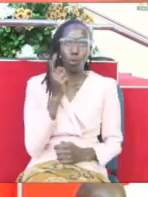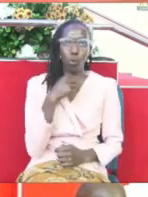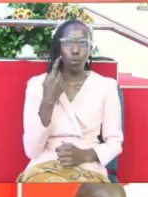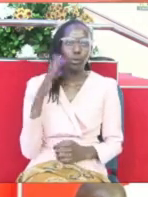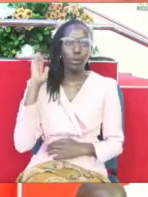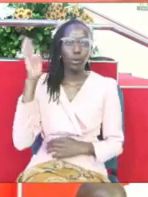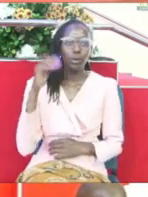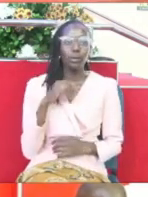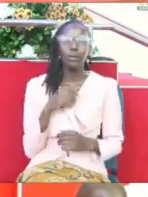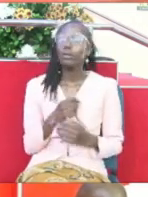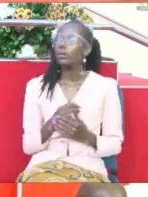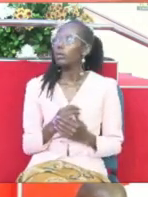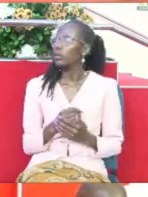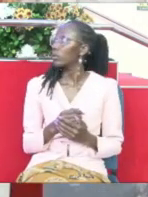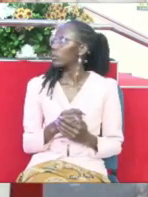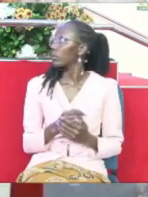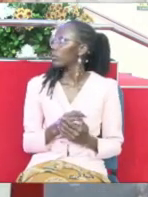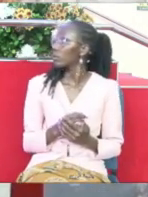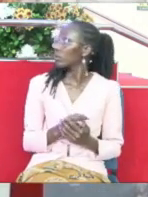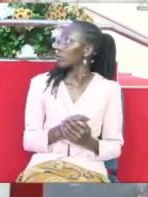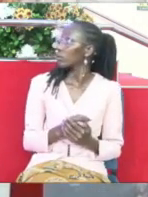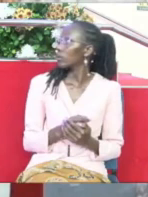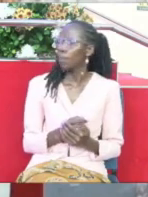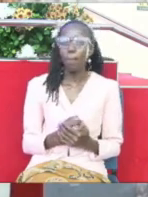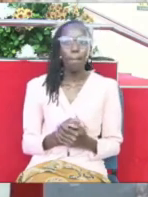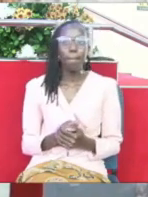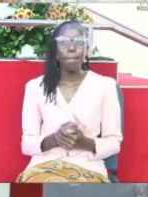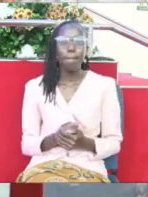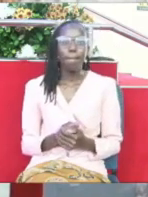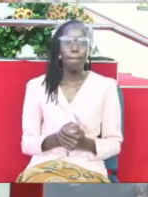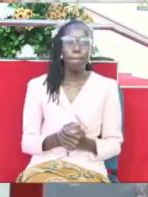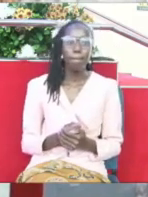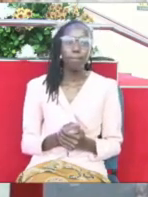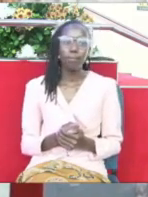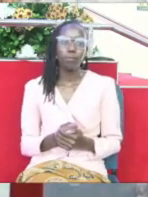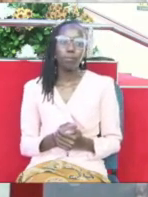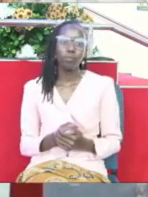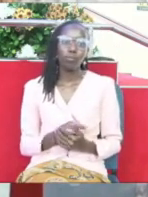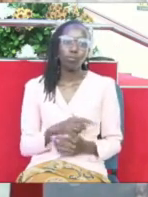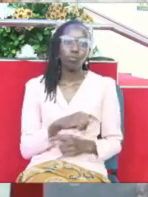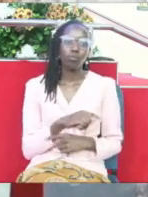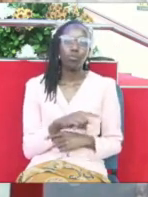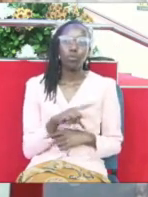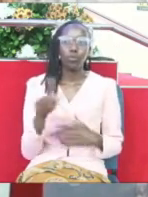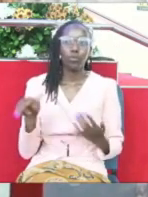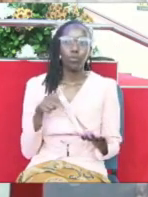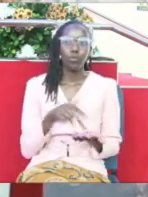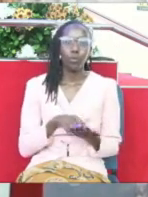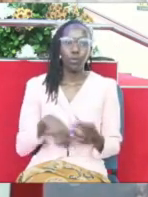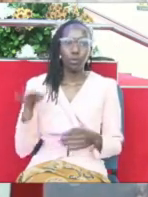had committed to aliweza kudumisha lile ambalo alikuwa amemwaminia. This is the kind of knowledge I'm talking about. Huku ndio kujua